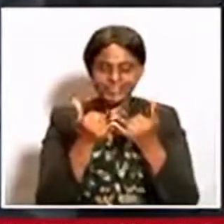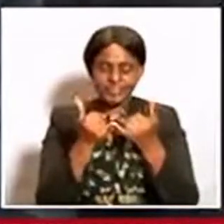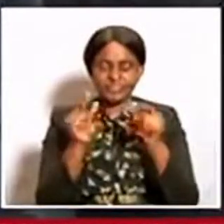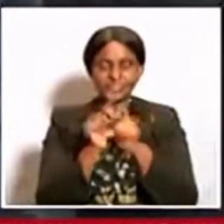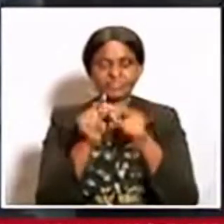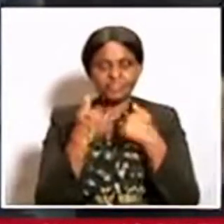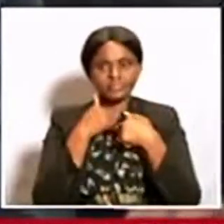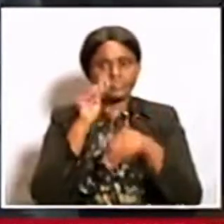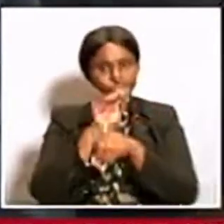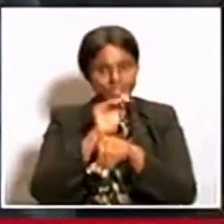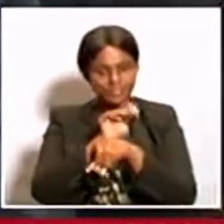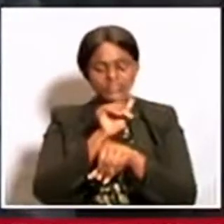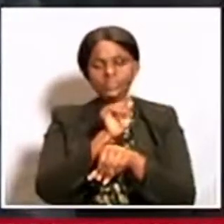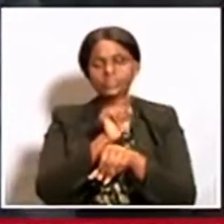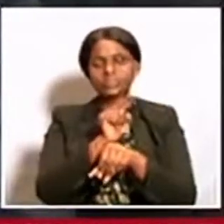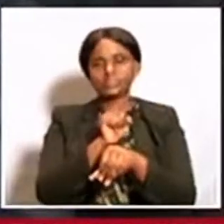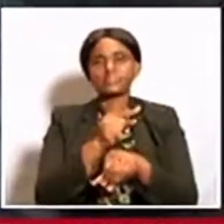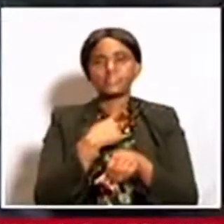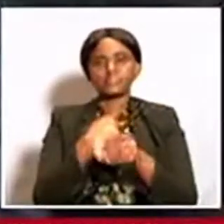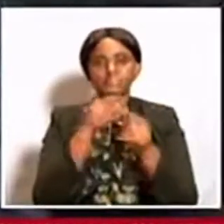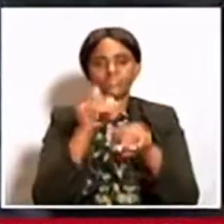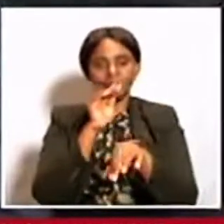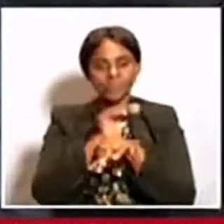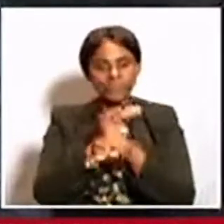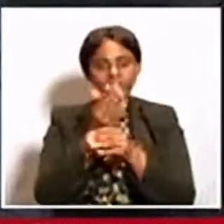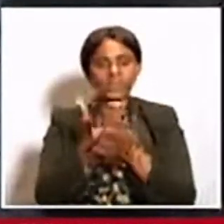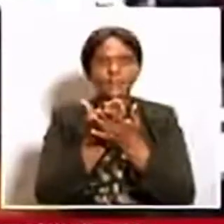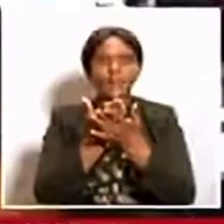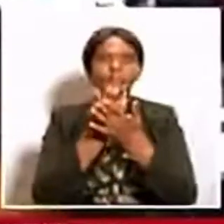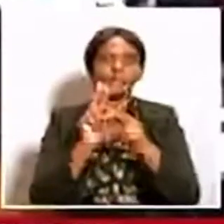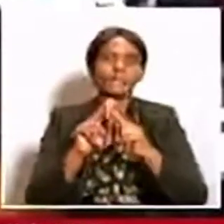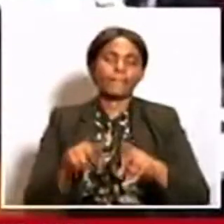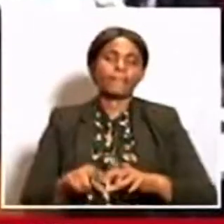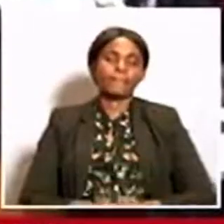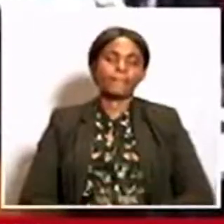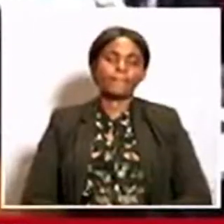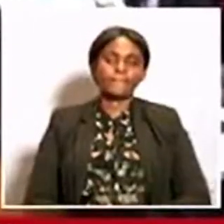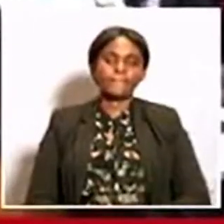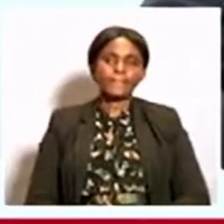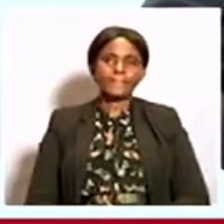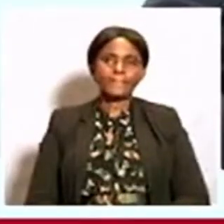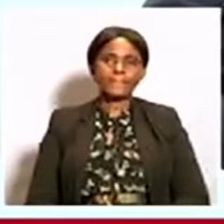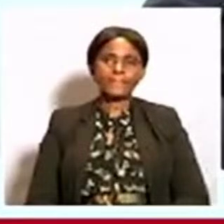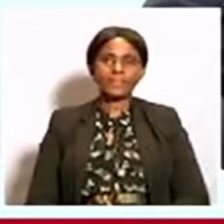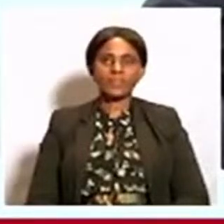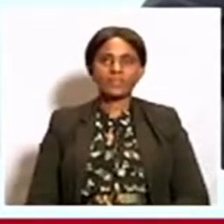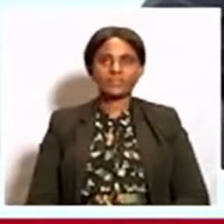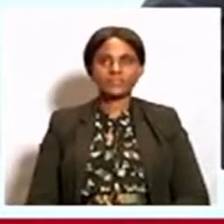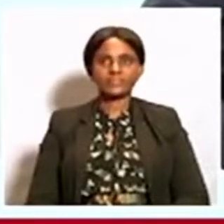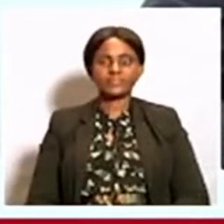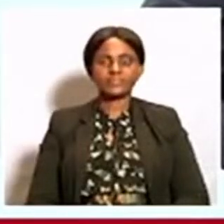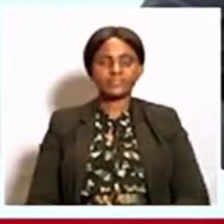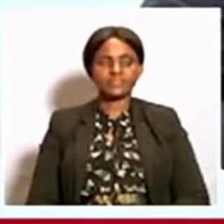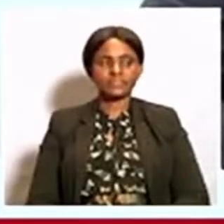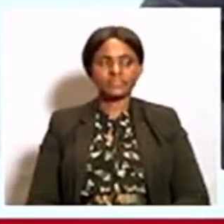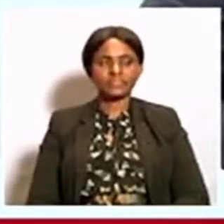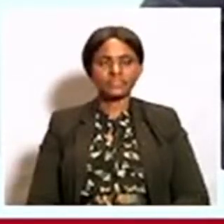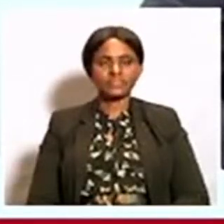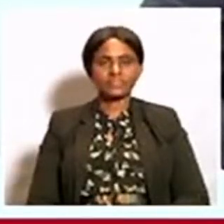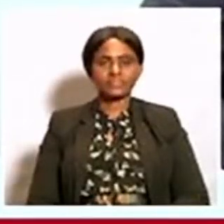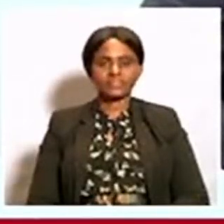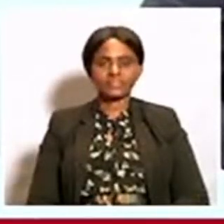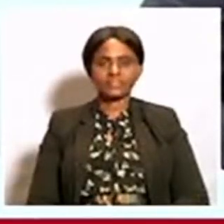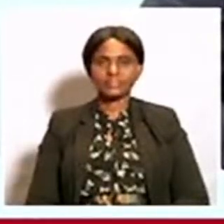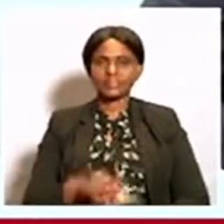have a comment on this one. I submit, Chair. Okay. Yes, we need to. Thank you, Chair. All of